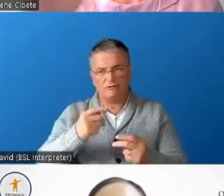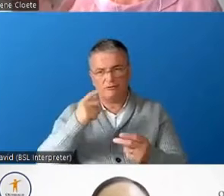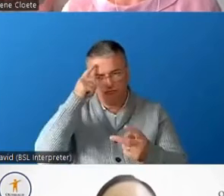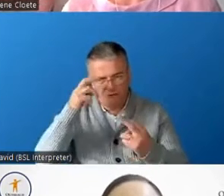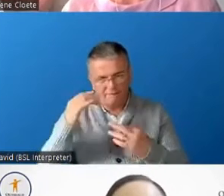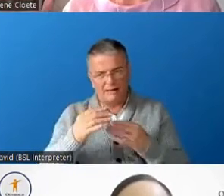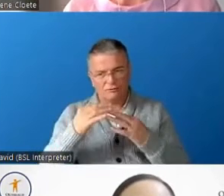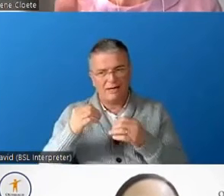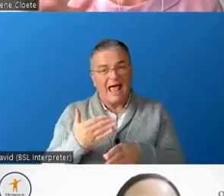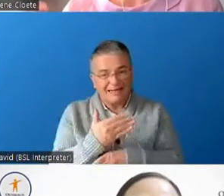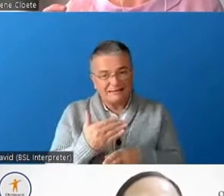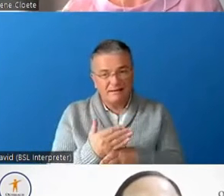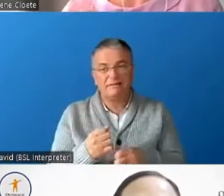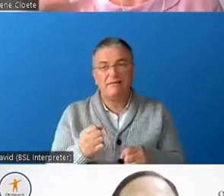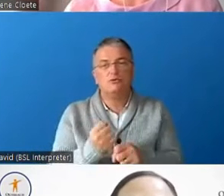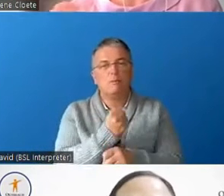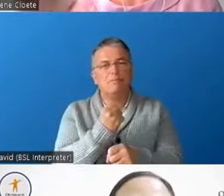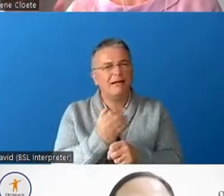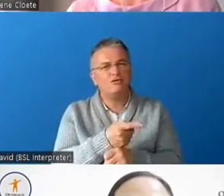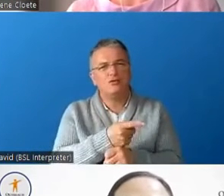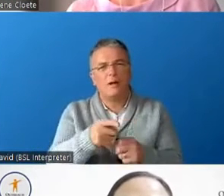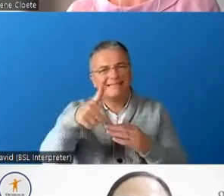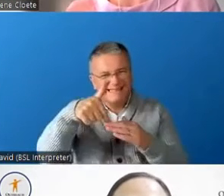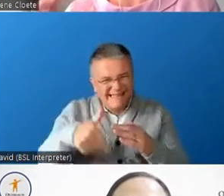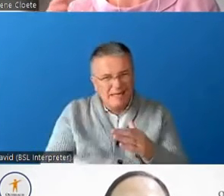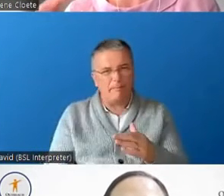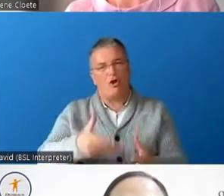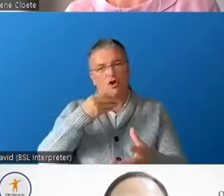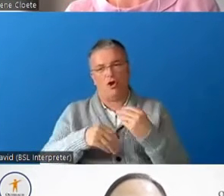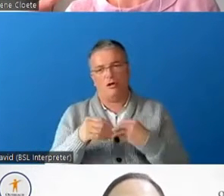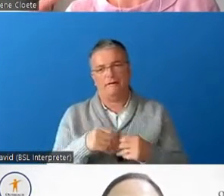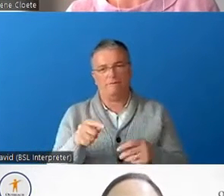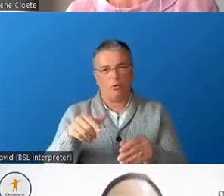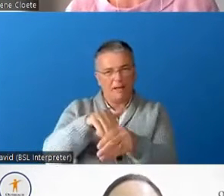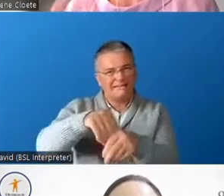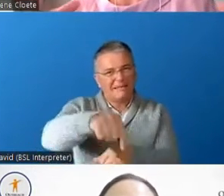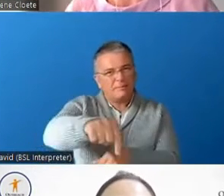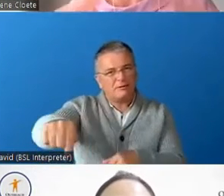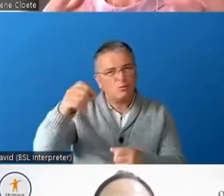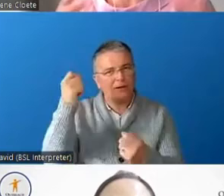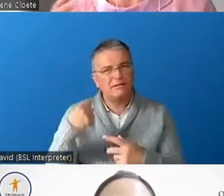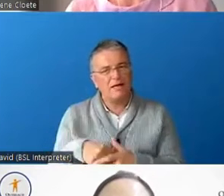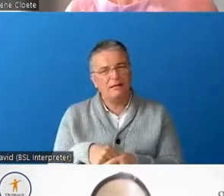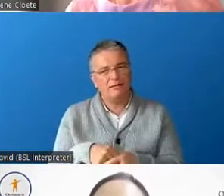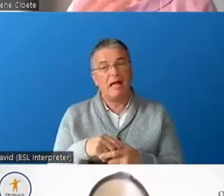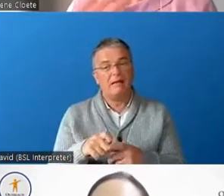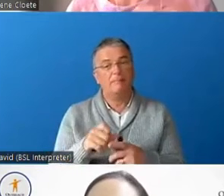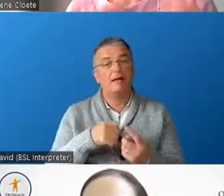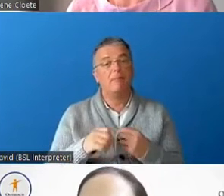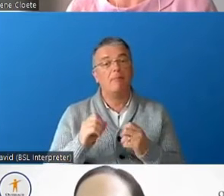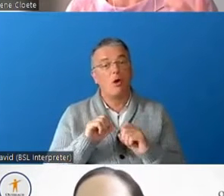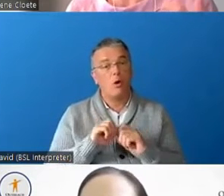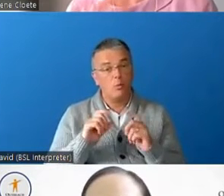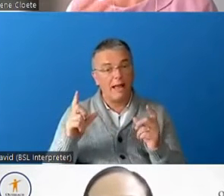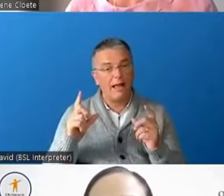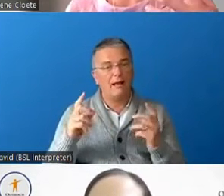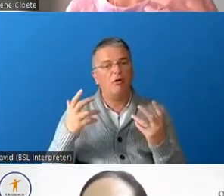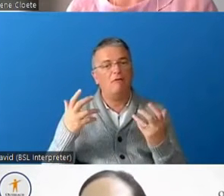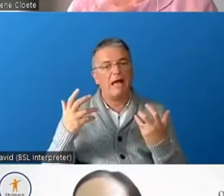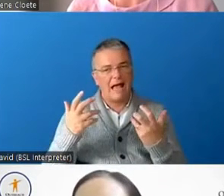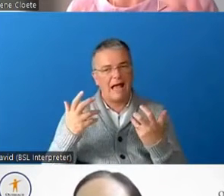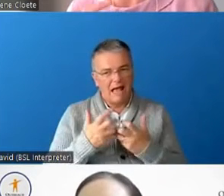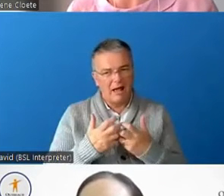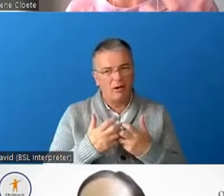to enable that deeper learning for participants to understand and also become aware of how they are